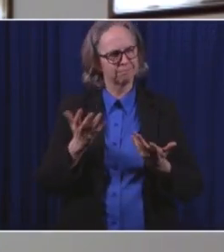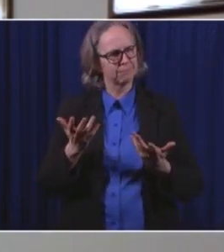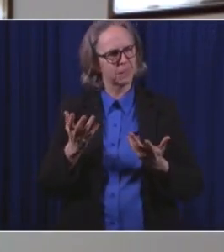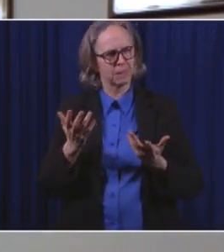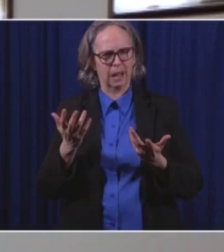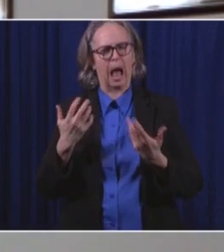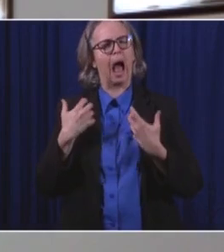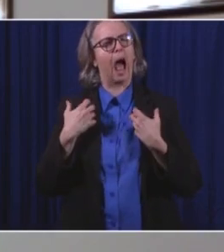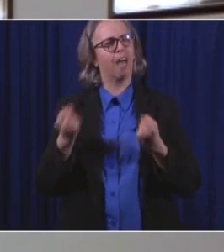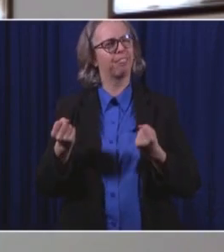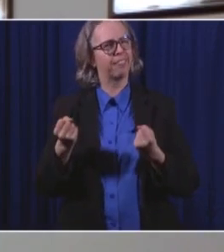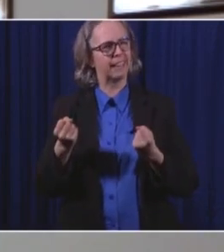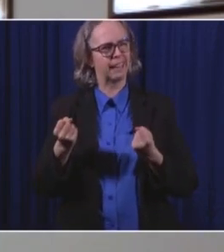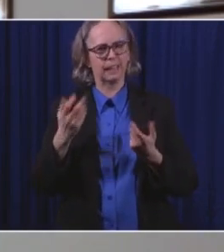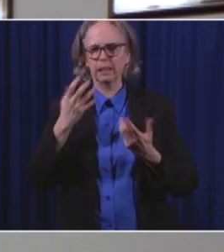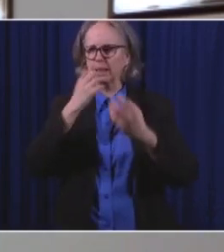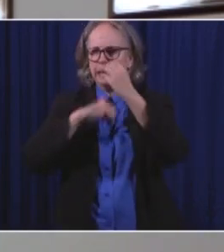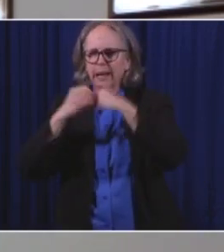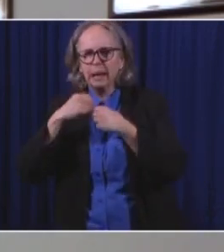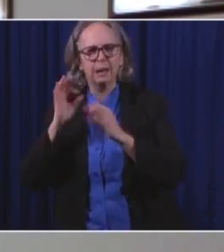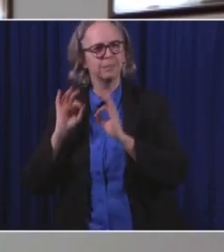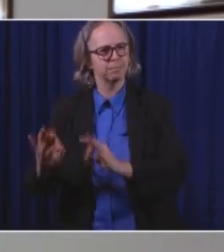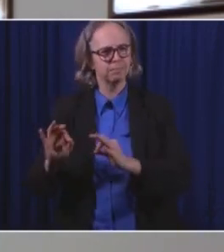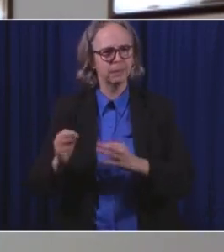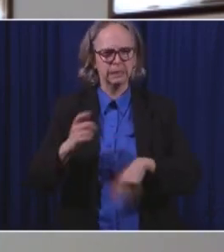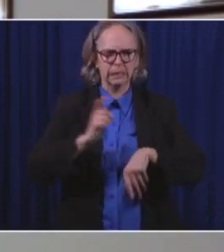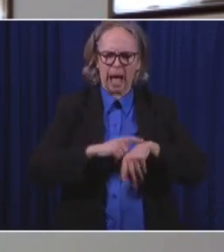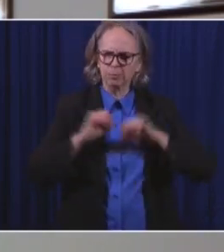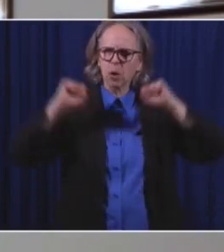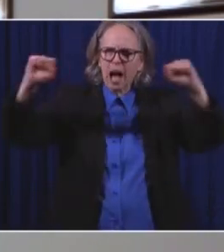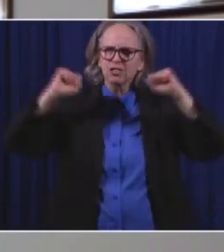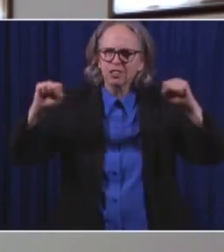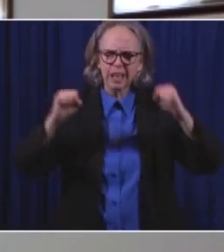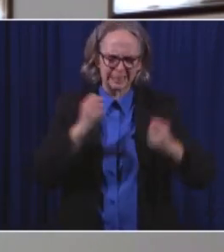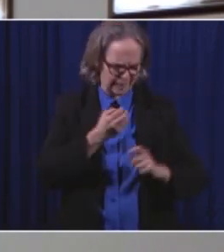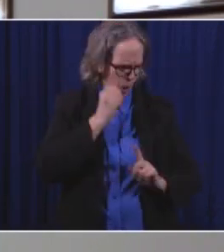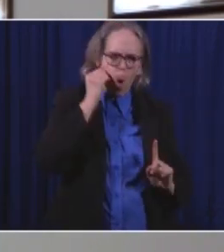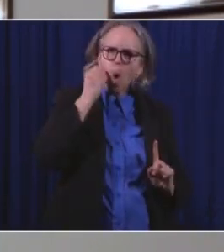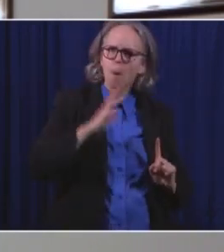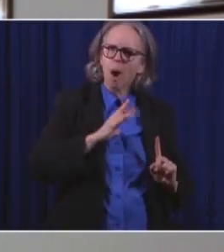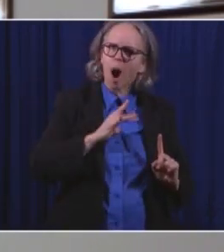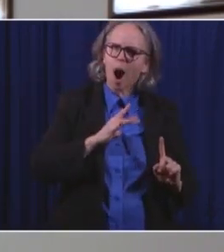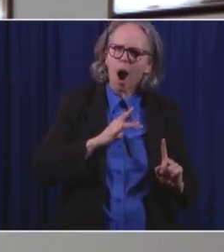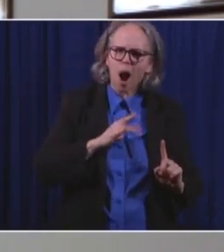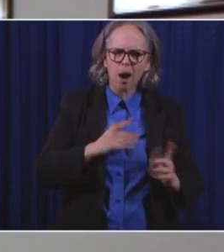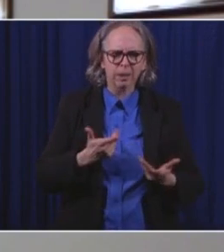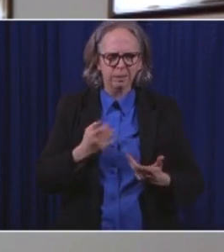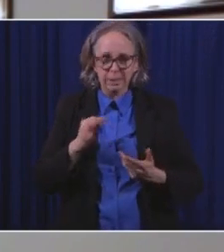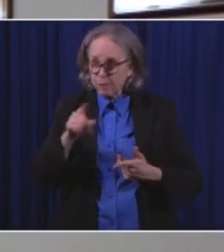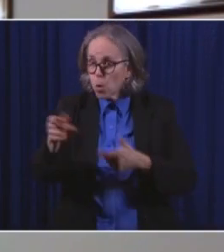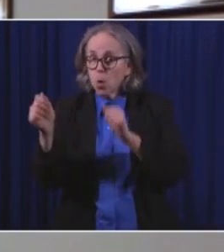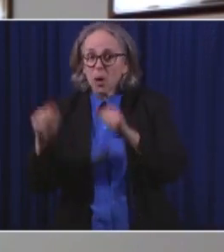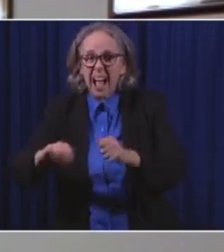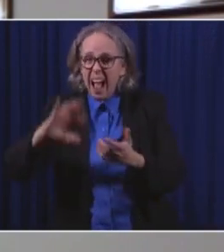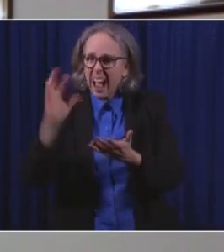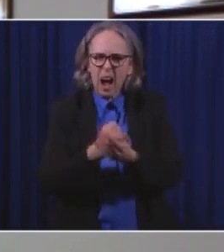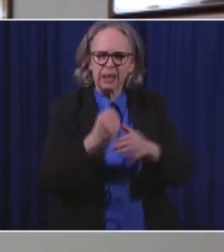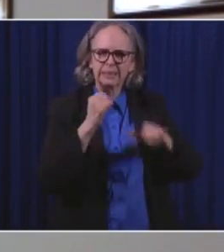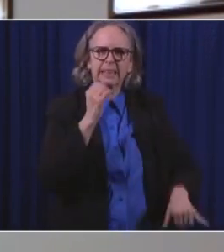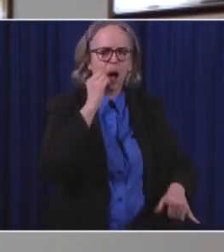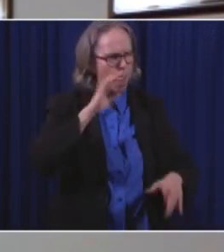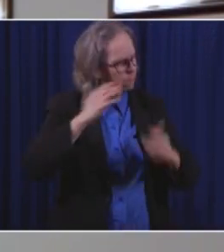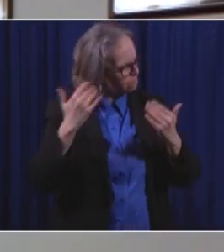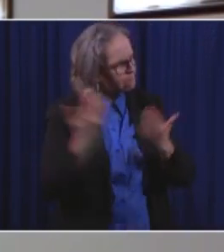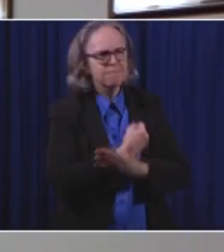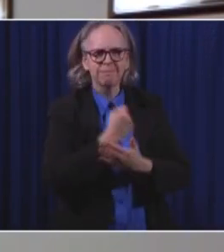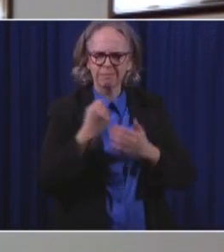to exercise in many situations as well. So for those of you who are able, please maximize your opportunities to work from